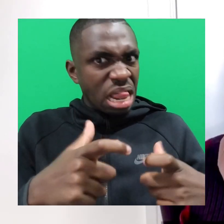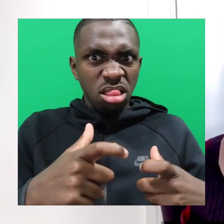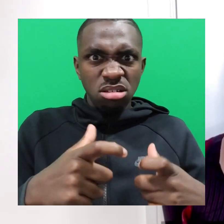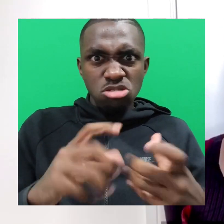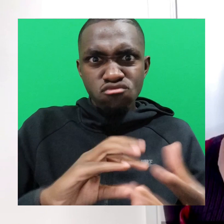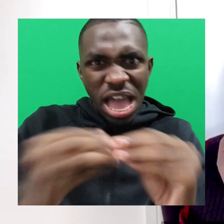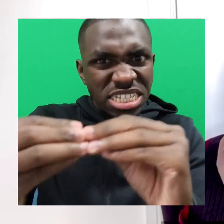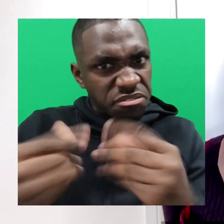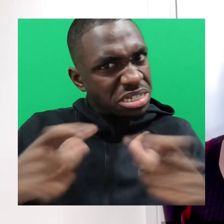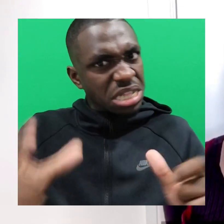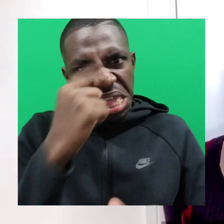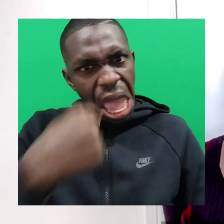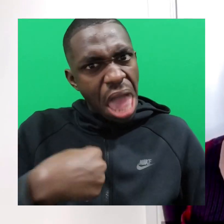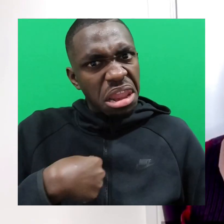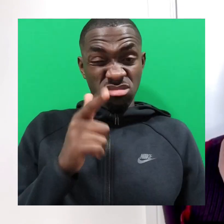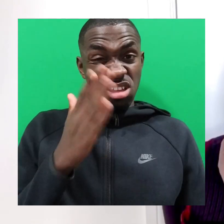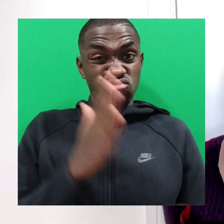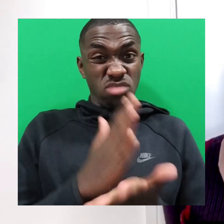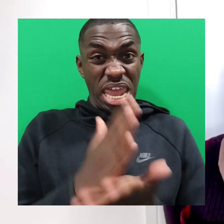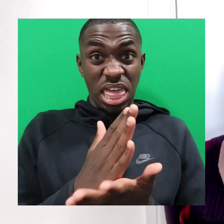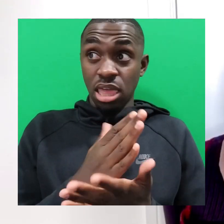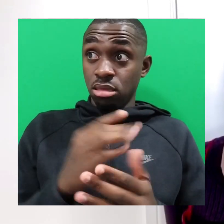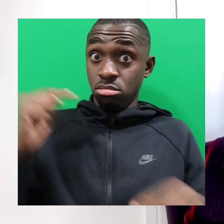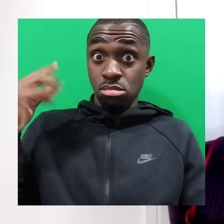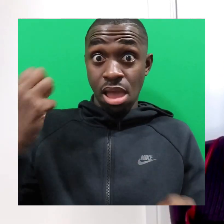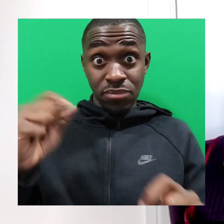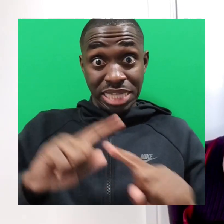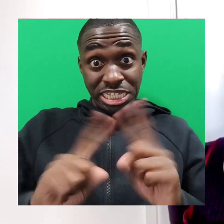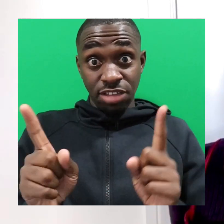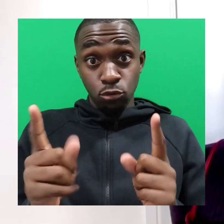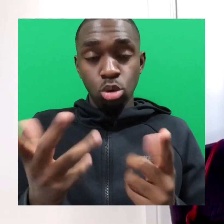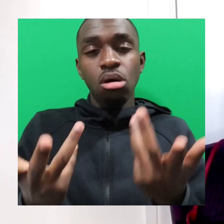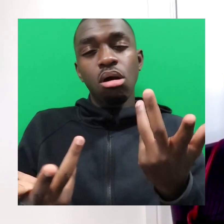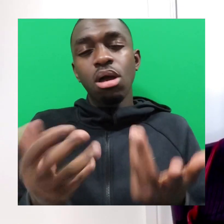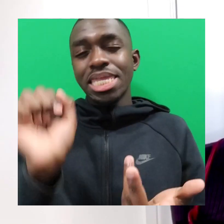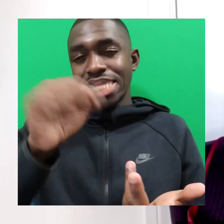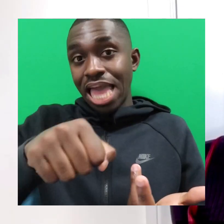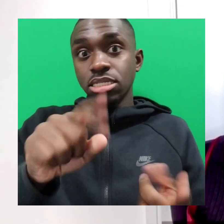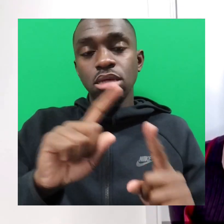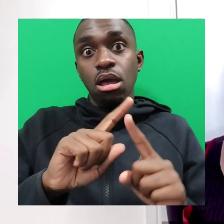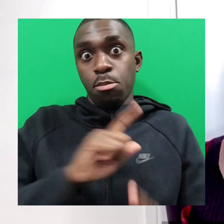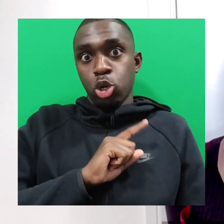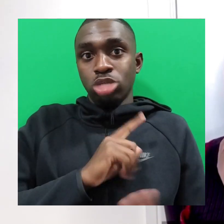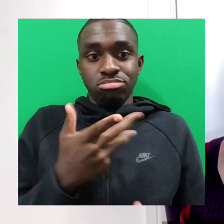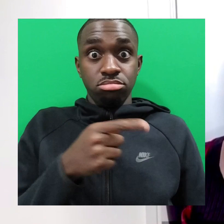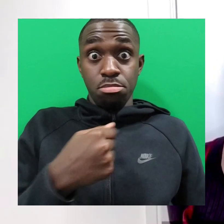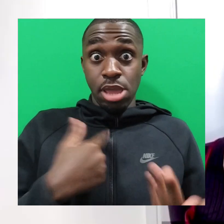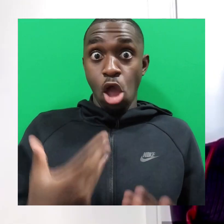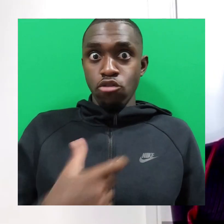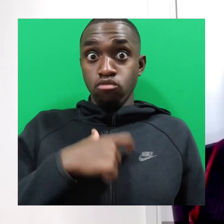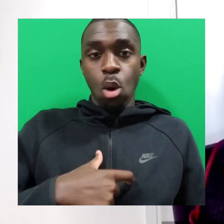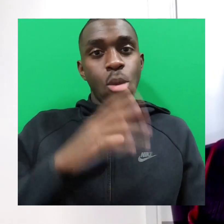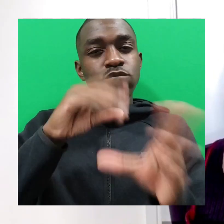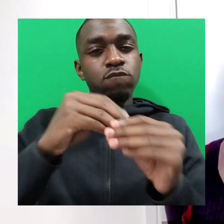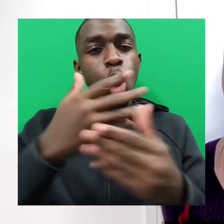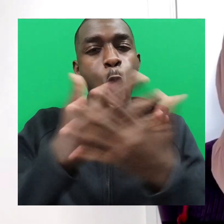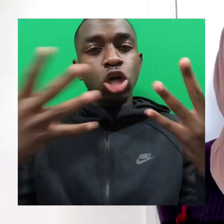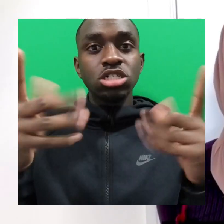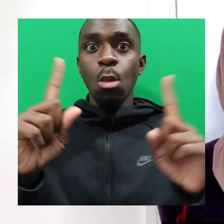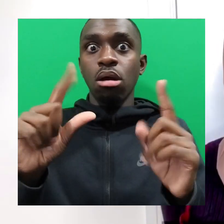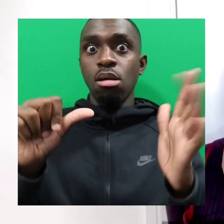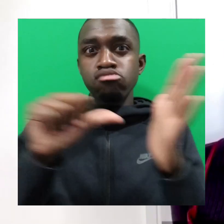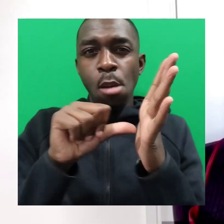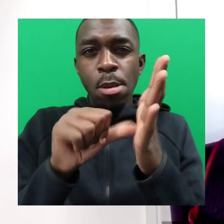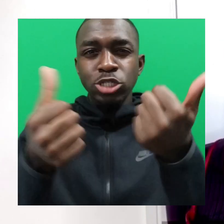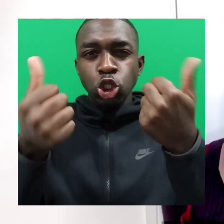creative. It's more from a problem solving aspect rather than, oh, we're just working on a new TV series or